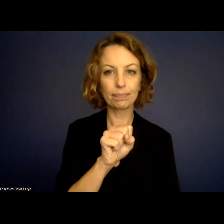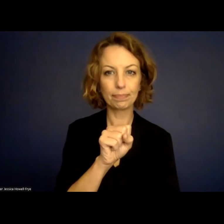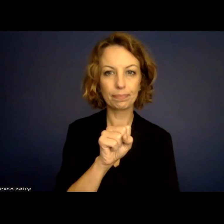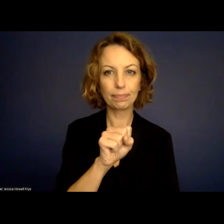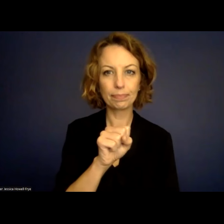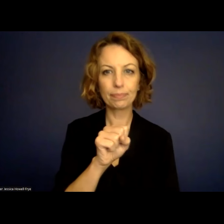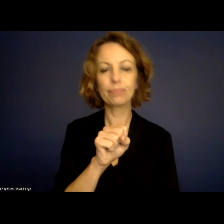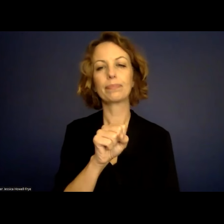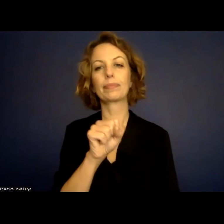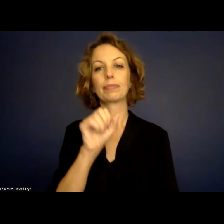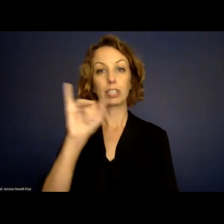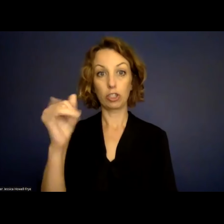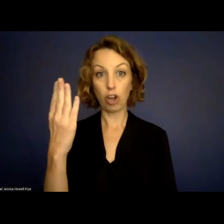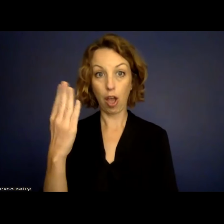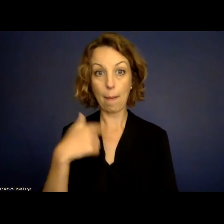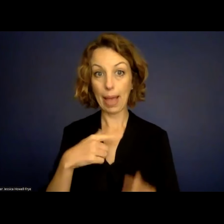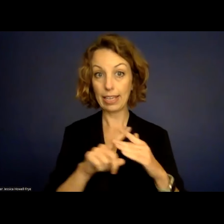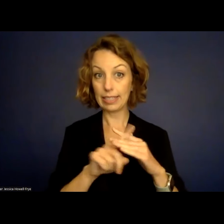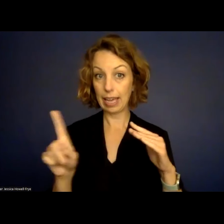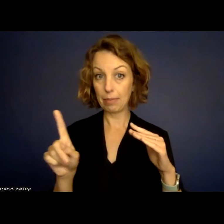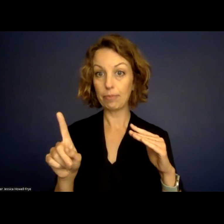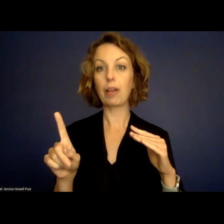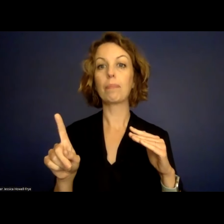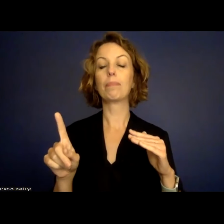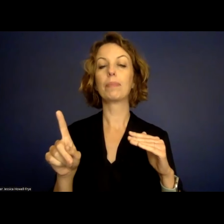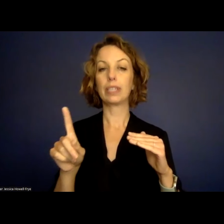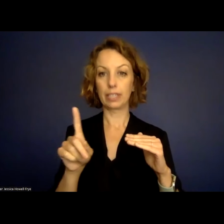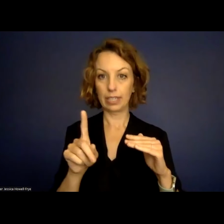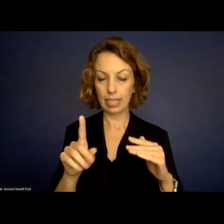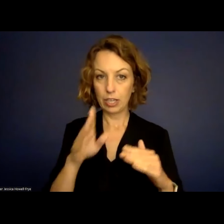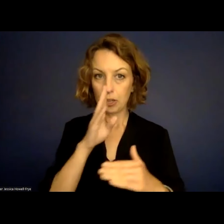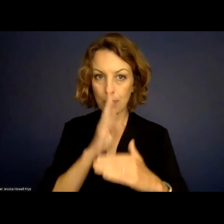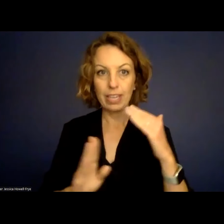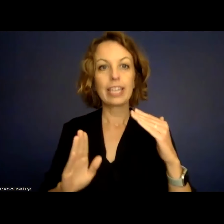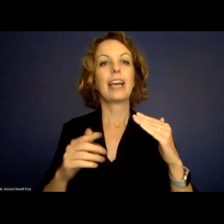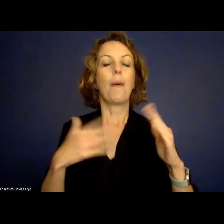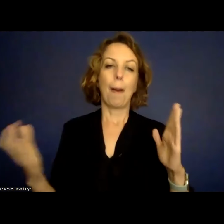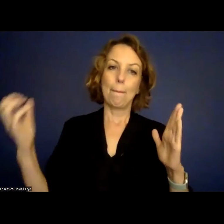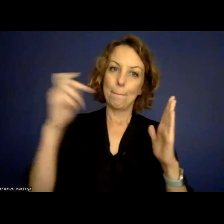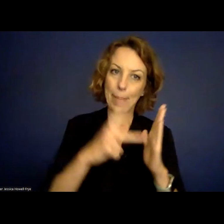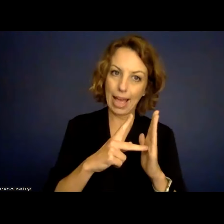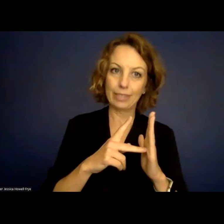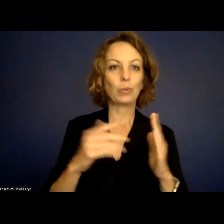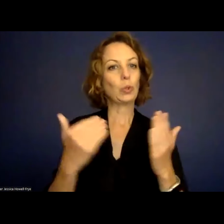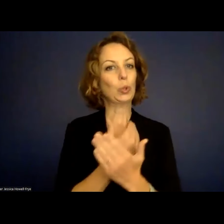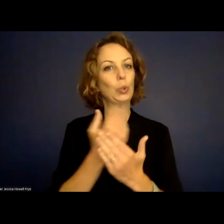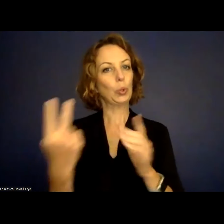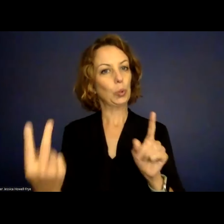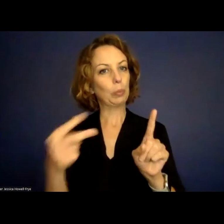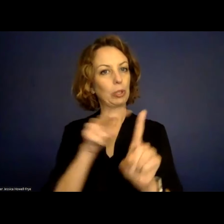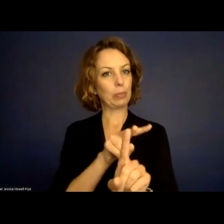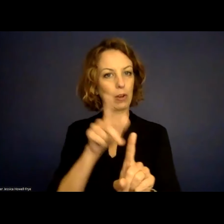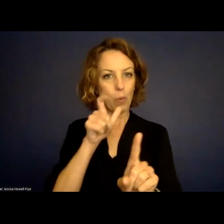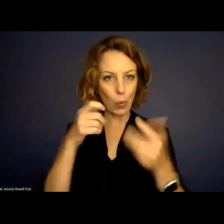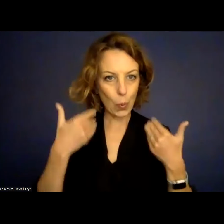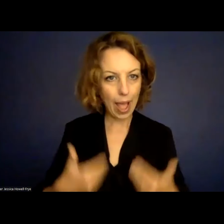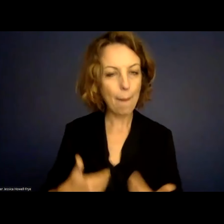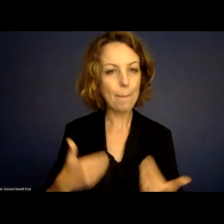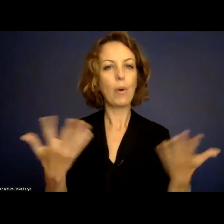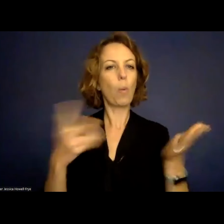And that job I escaped from with humility and, yes, excitement, I picked up where I left off with fresh perspective about myself and